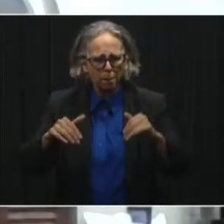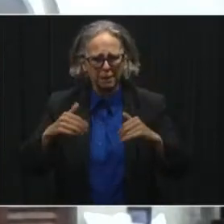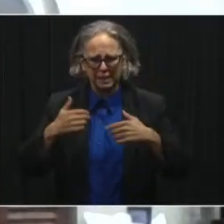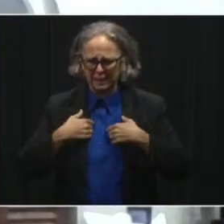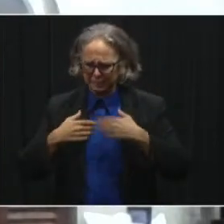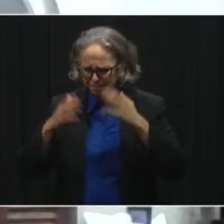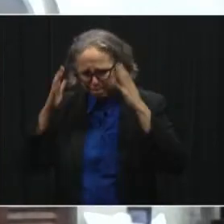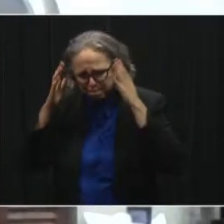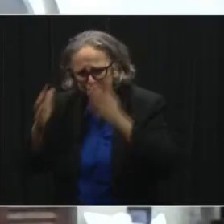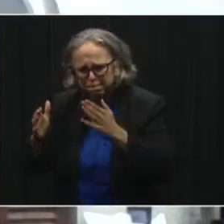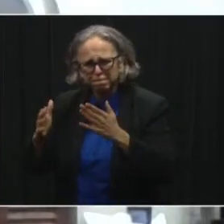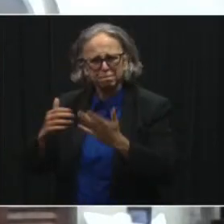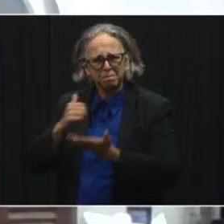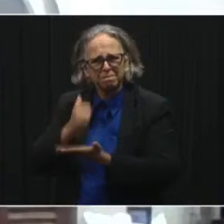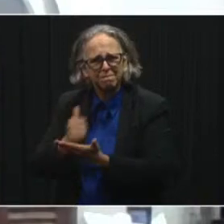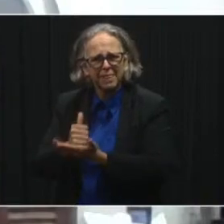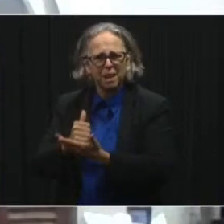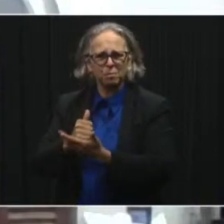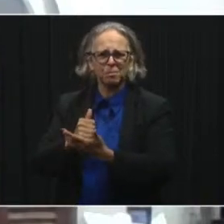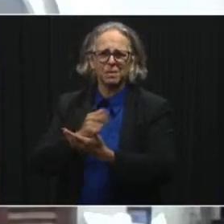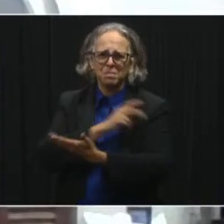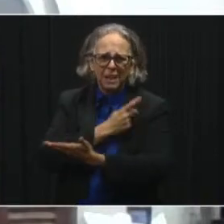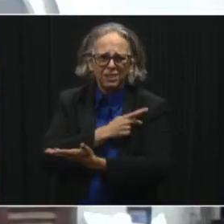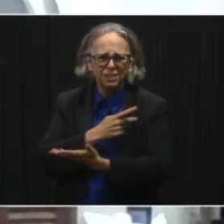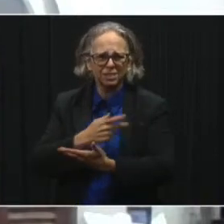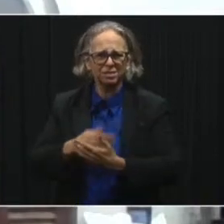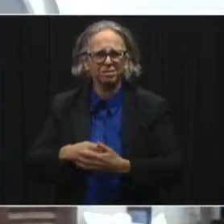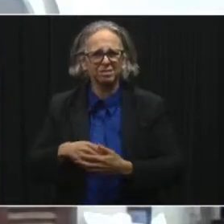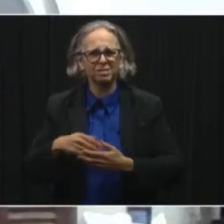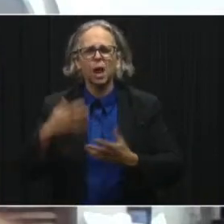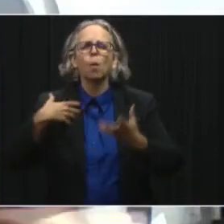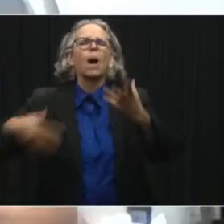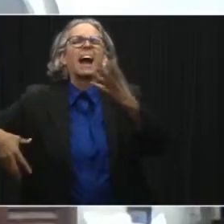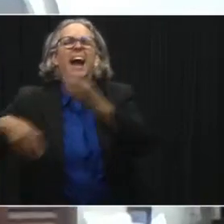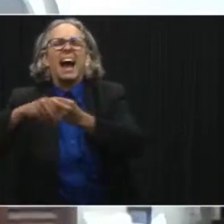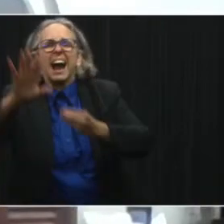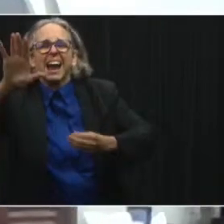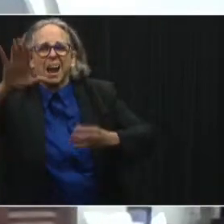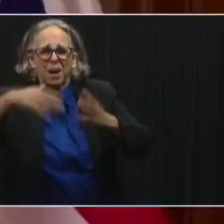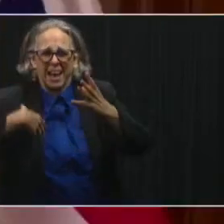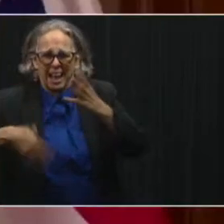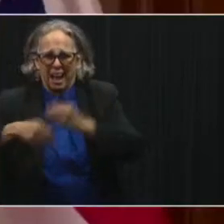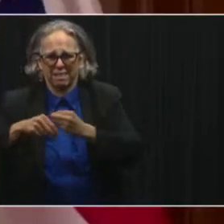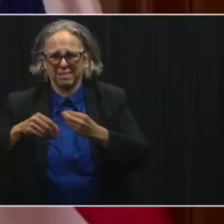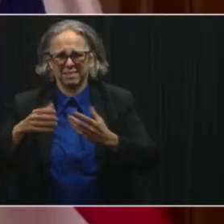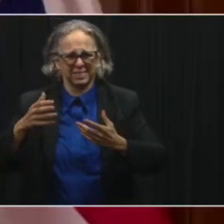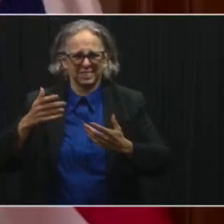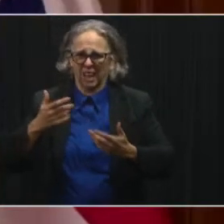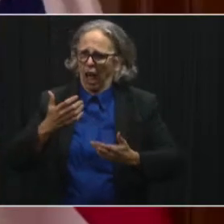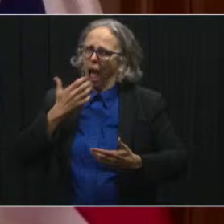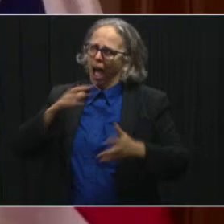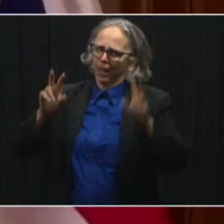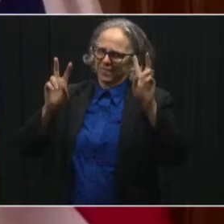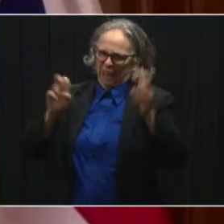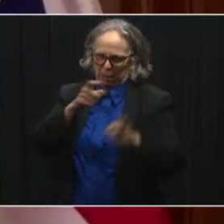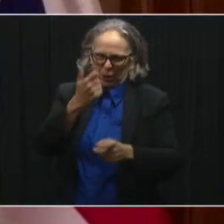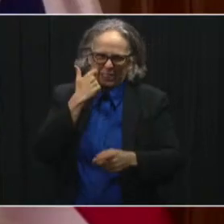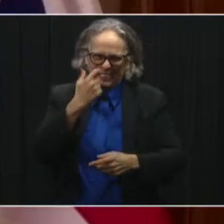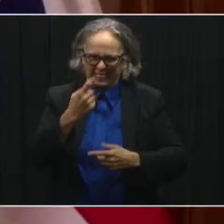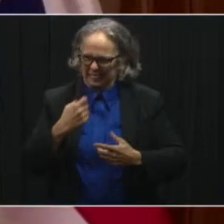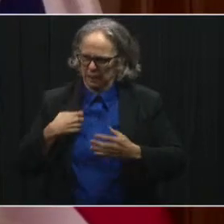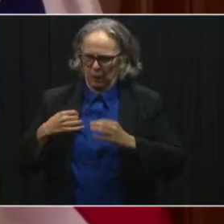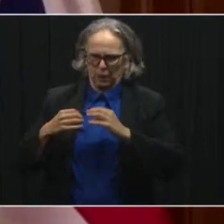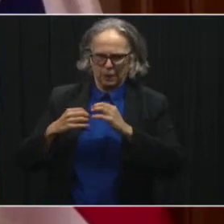it. I'll comment on this. Obviously, this is a hot topic, and it's a sad state